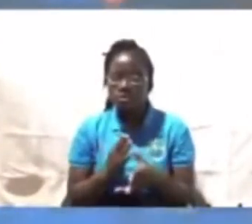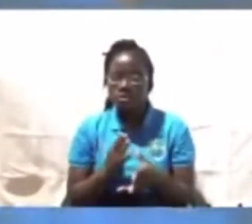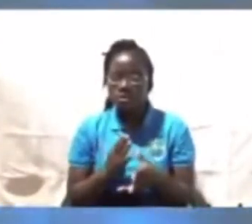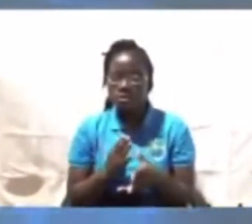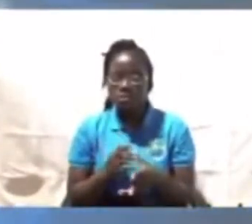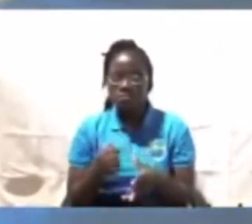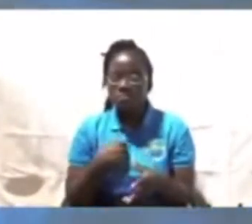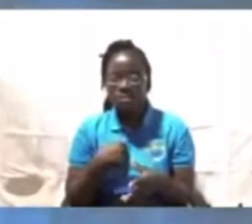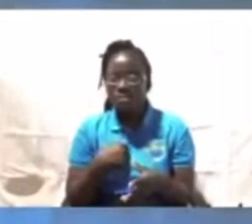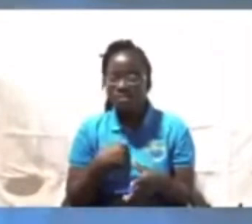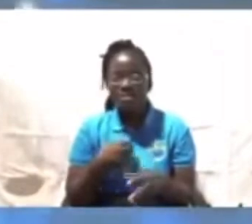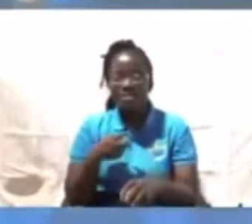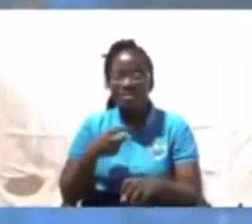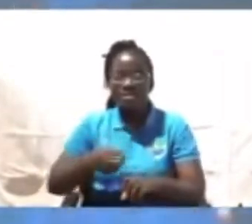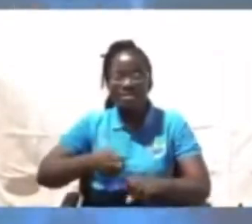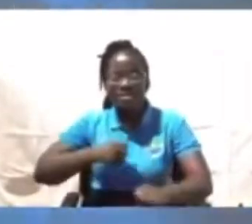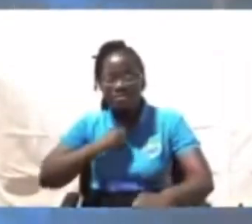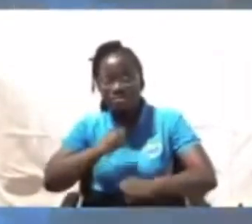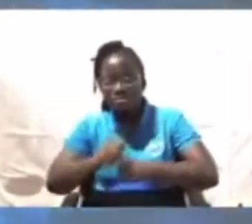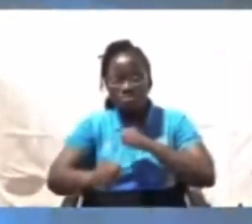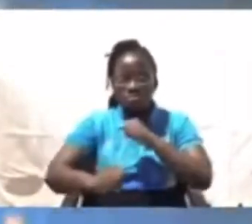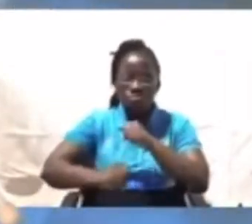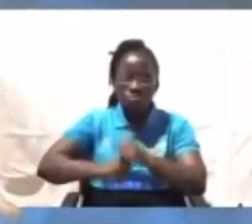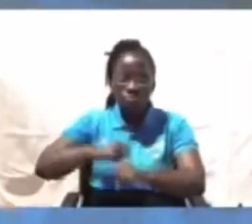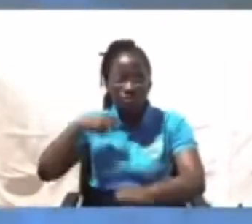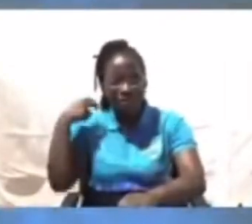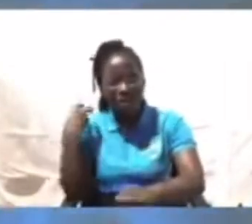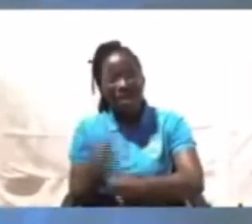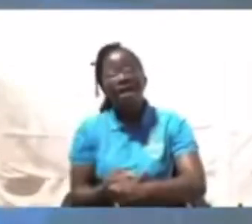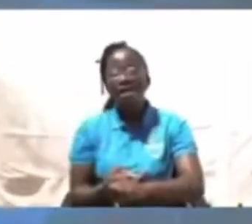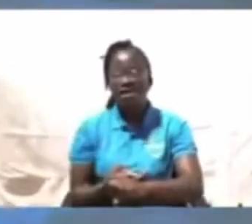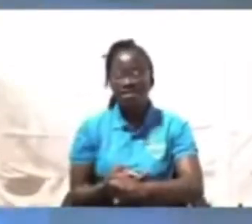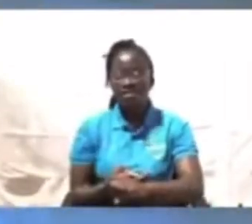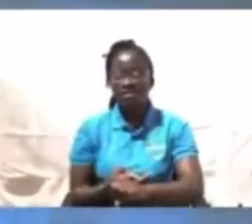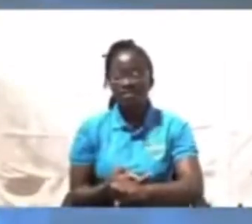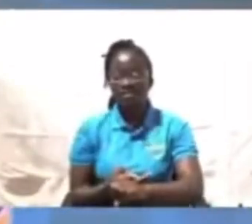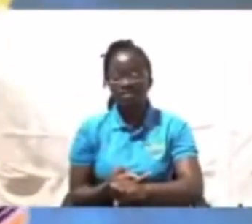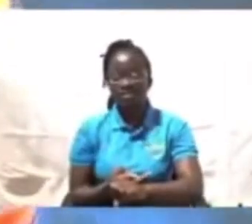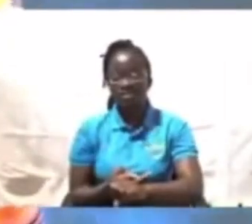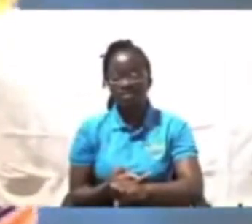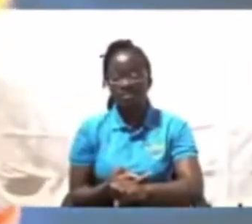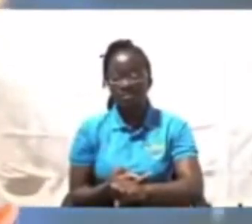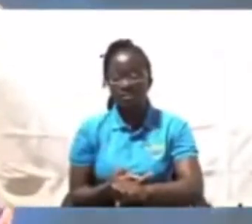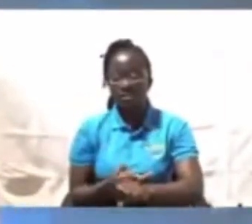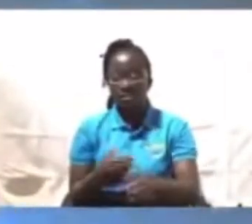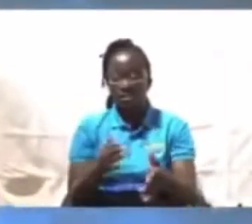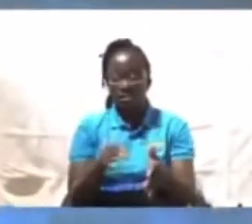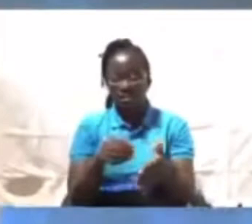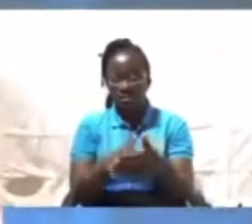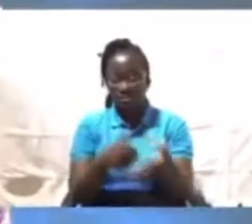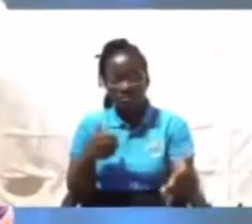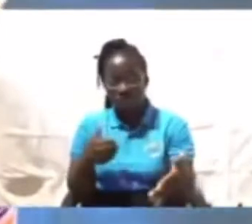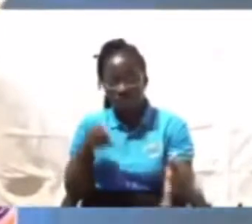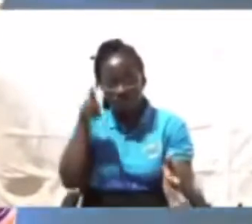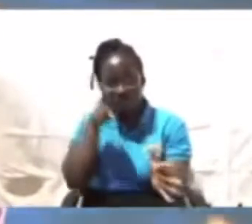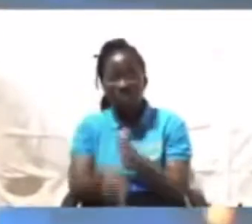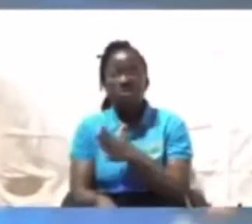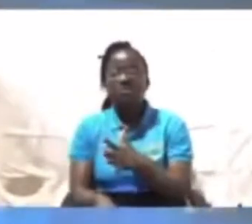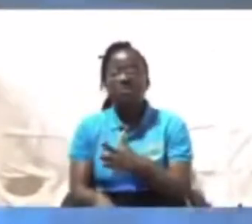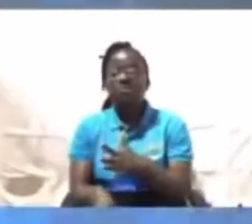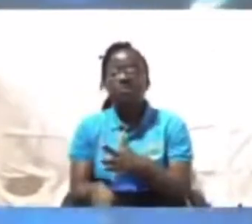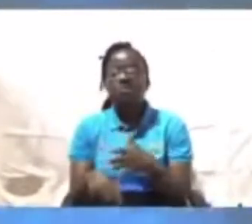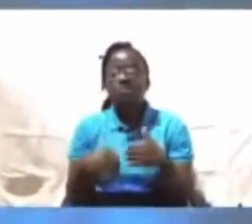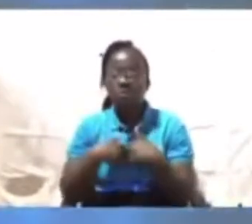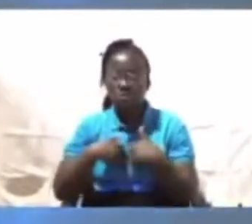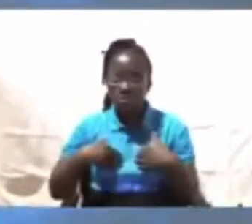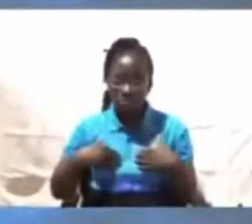omuka e kasa bi wo yekro mu se okumo wo sa na wanti ase wo pese obon hu se ya somo wo na anse we